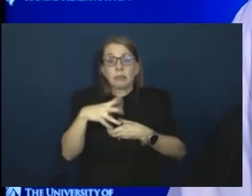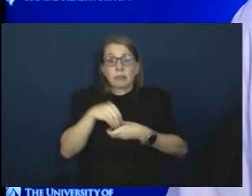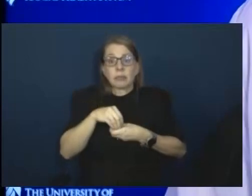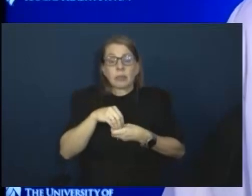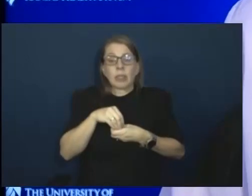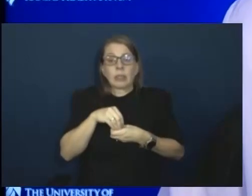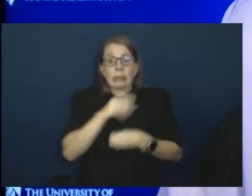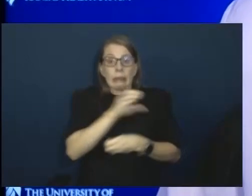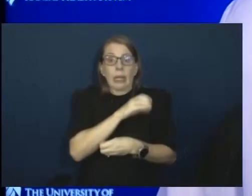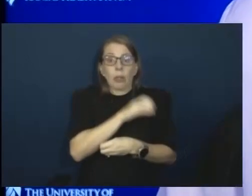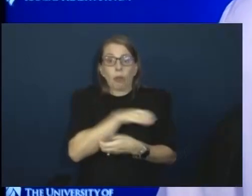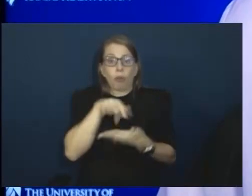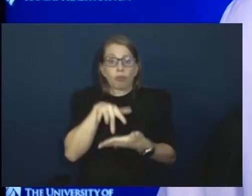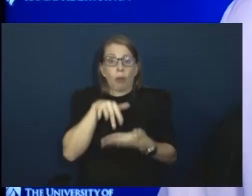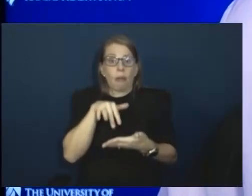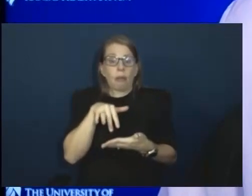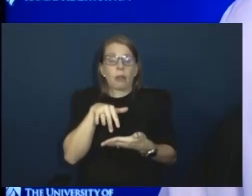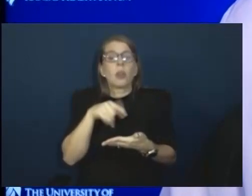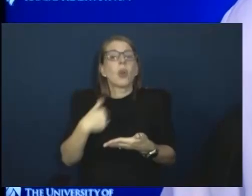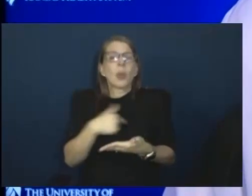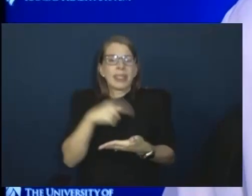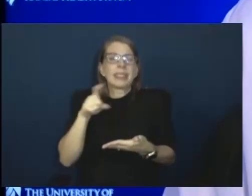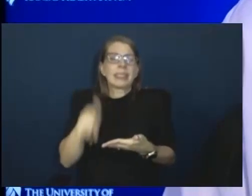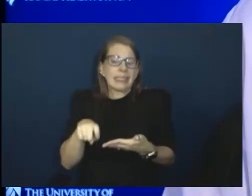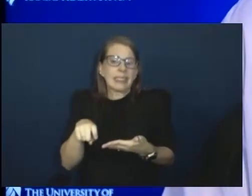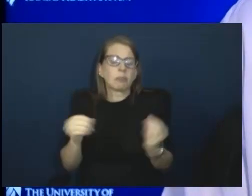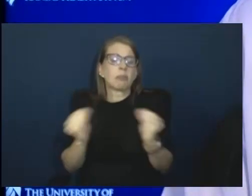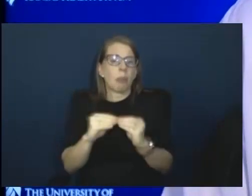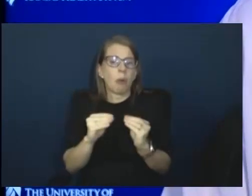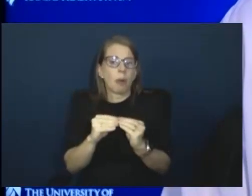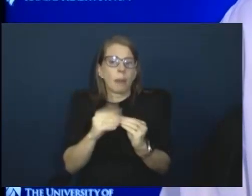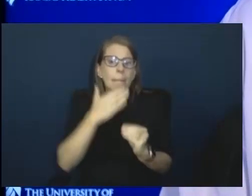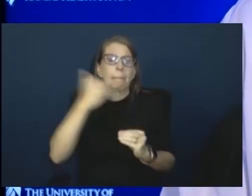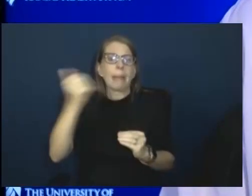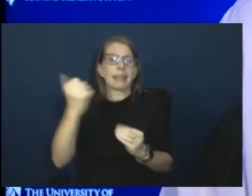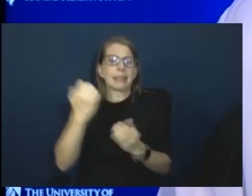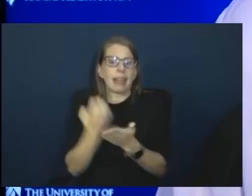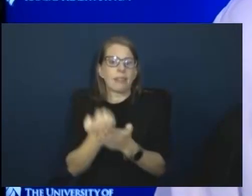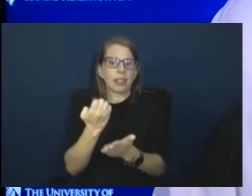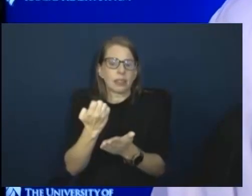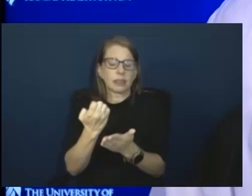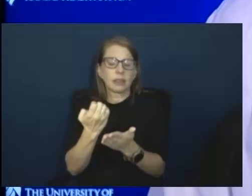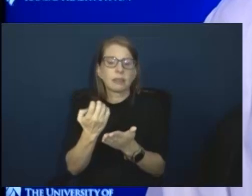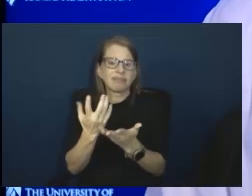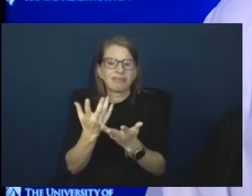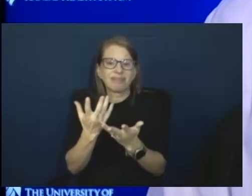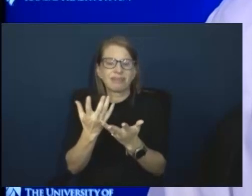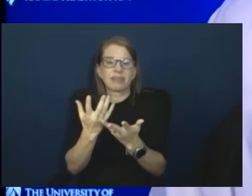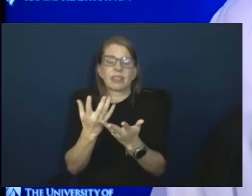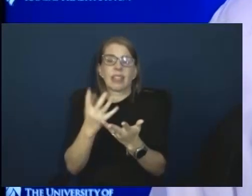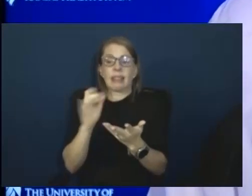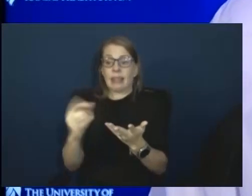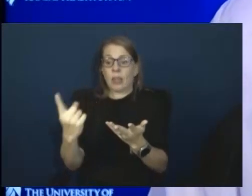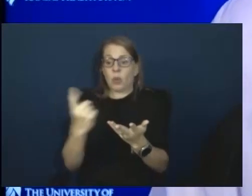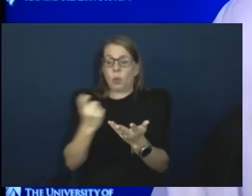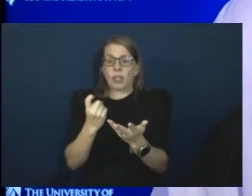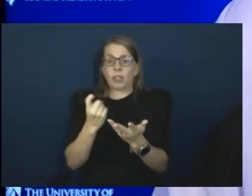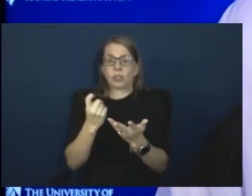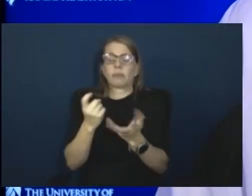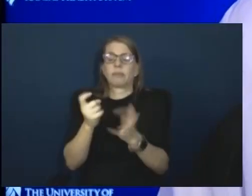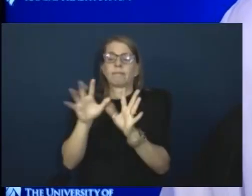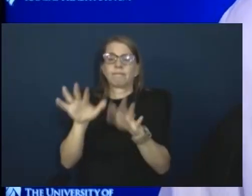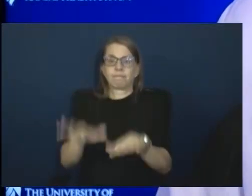need further good, best evidence to really kind of put this question to rest. Is